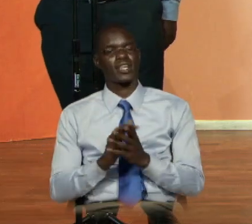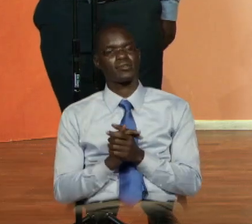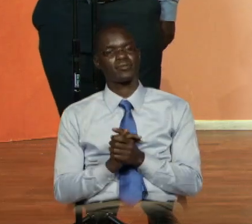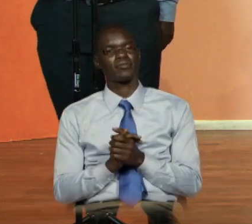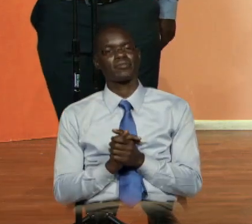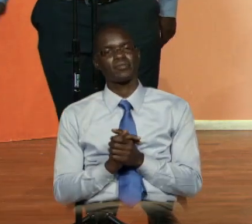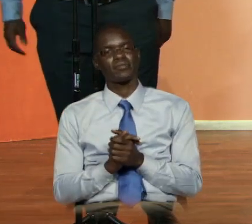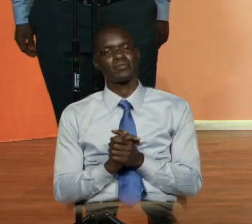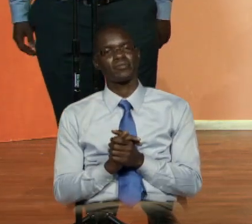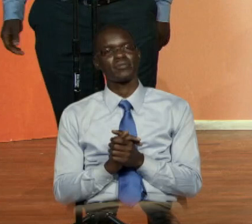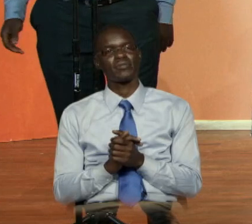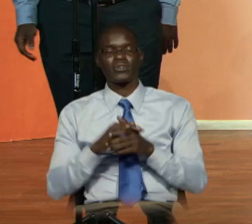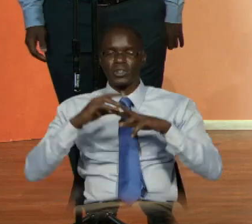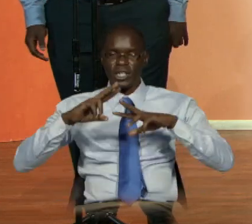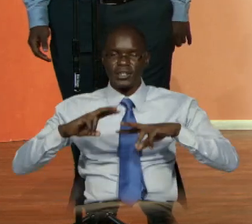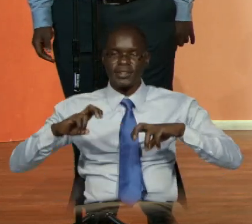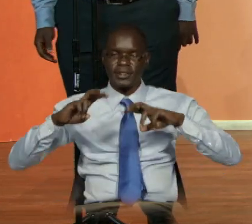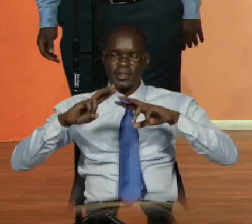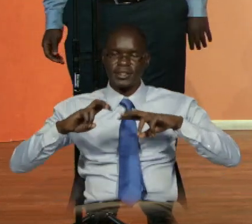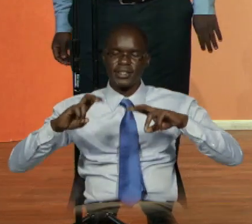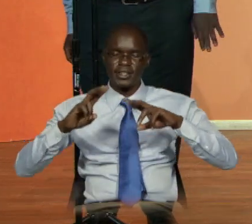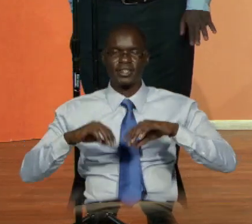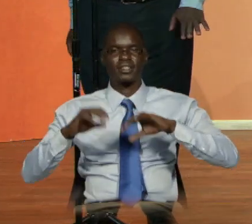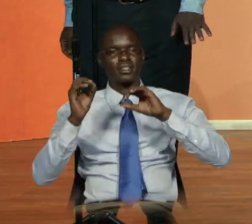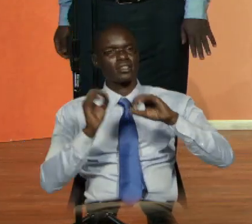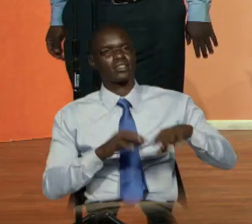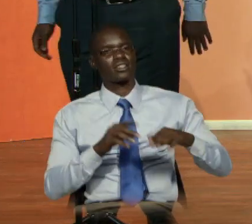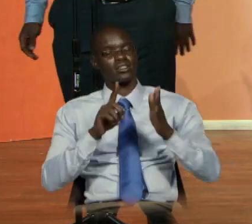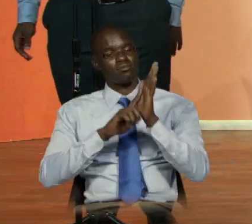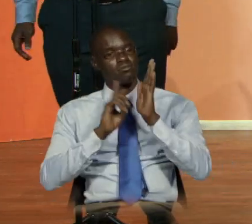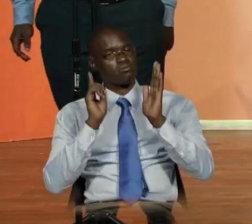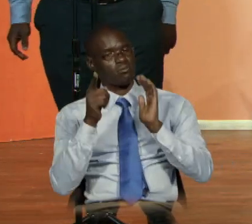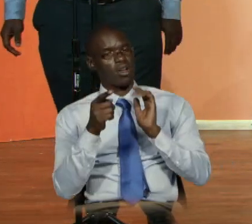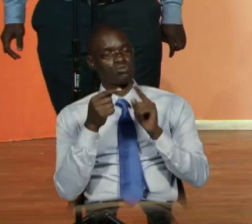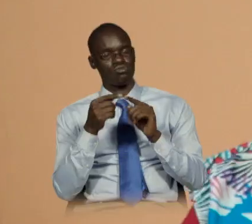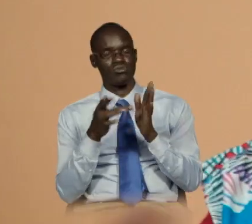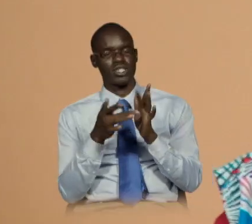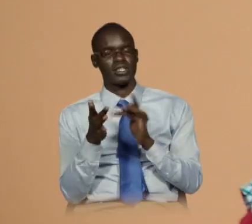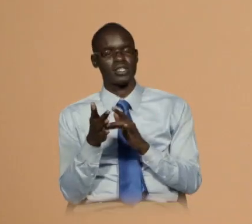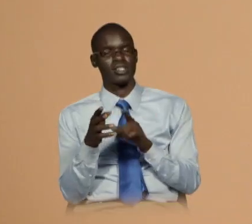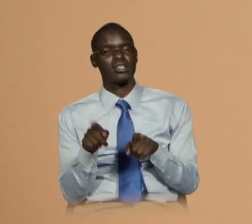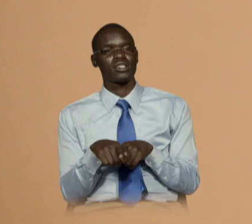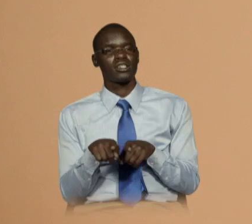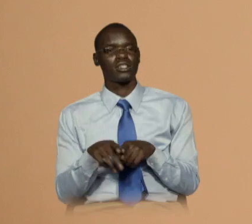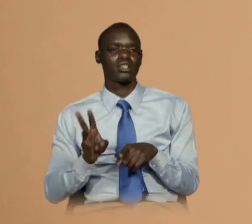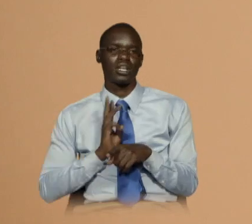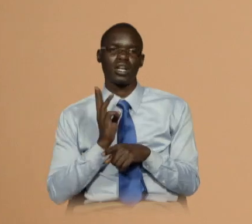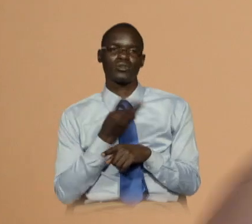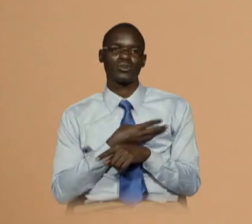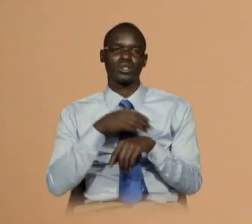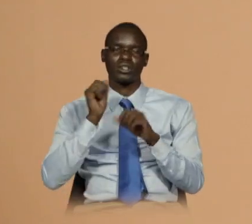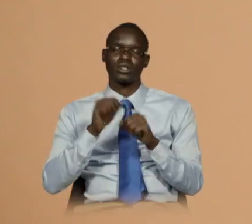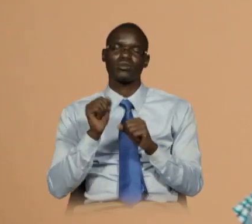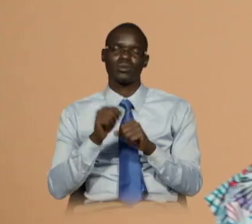sinner slain, seeking the lost and pointing to Jesus, souls that are weak